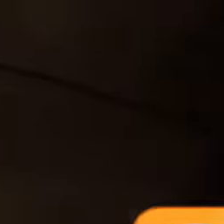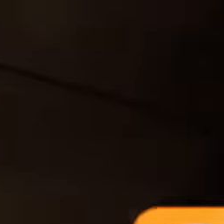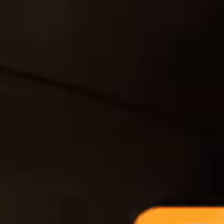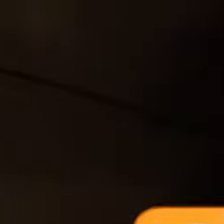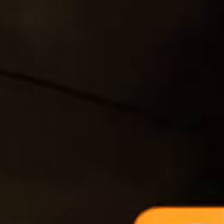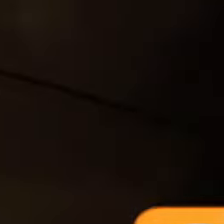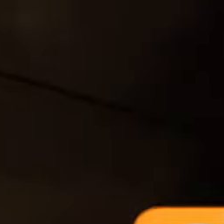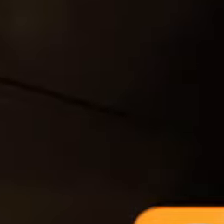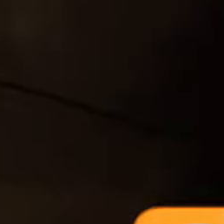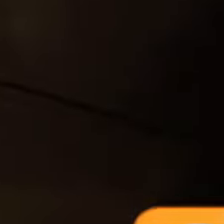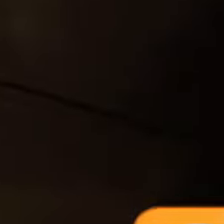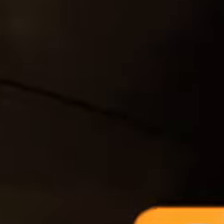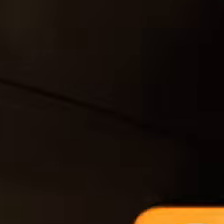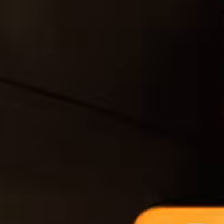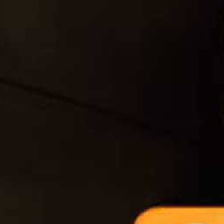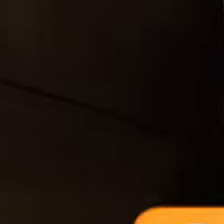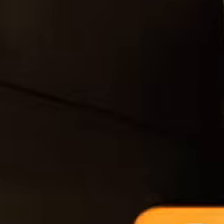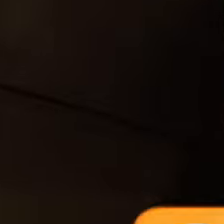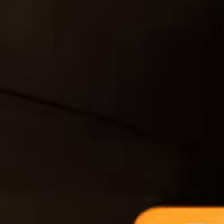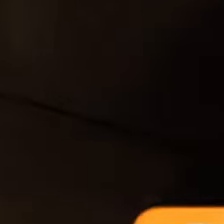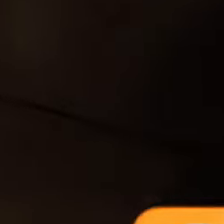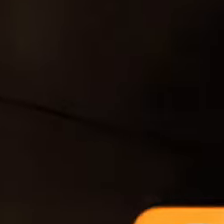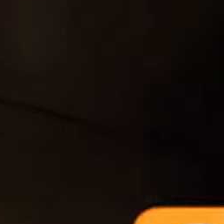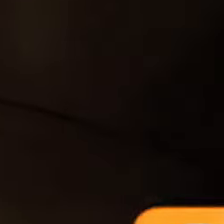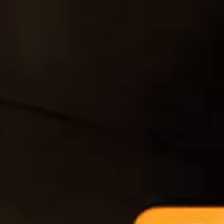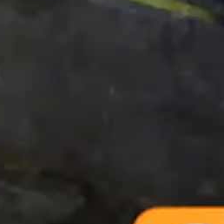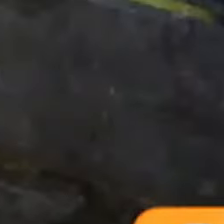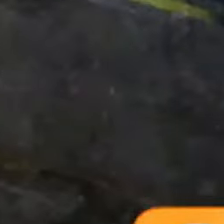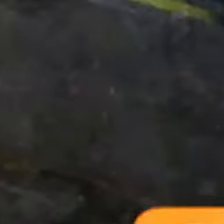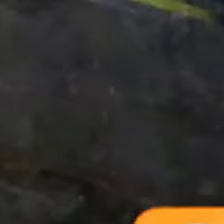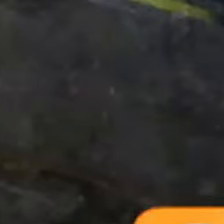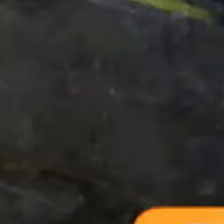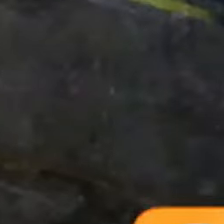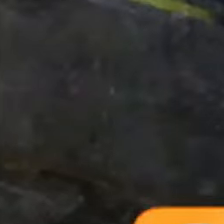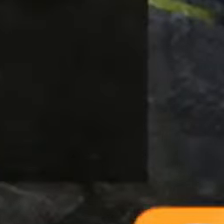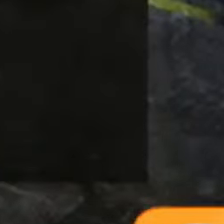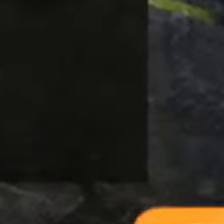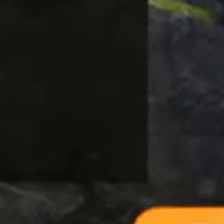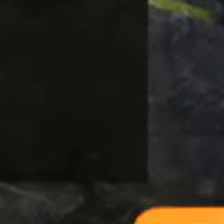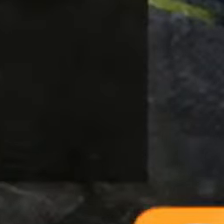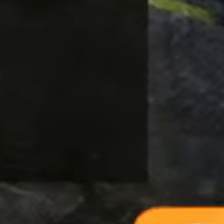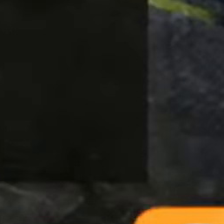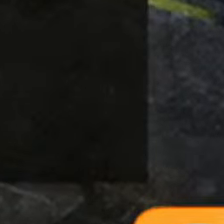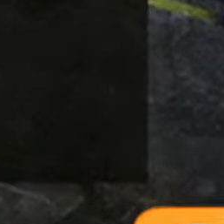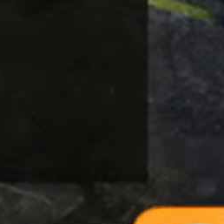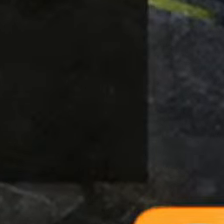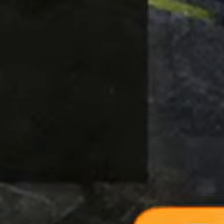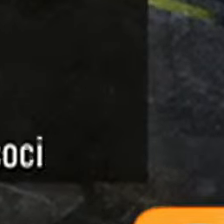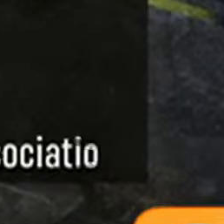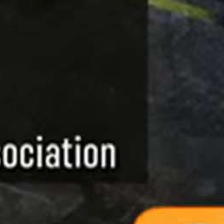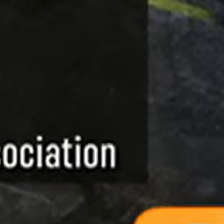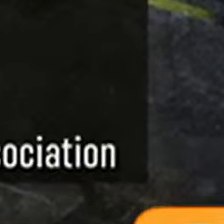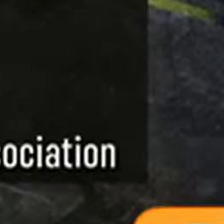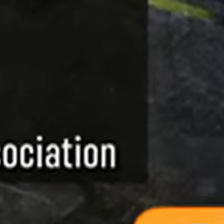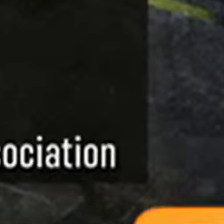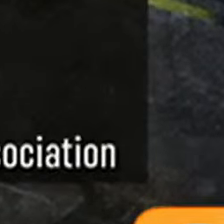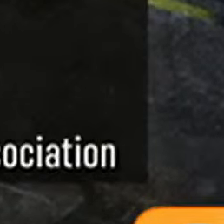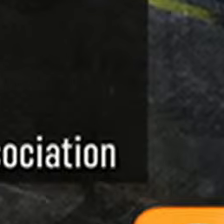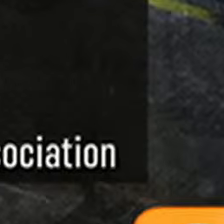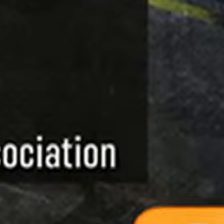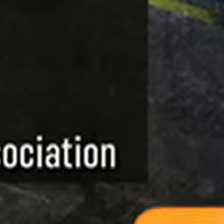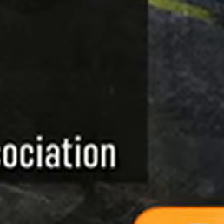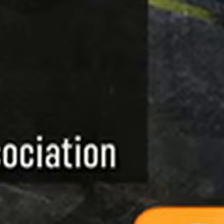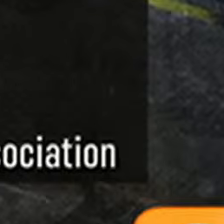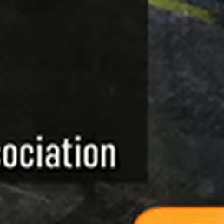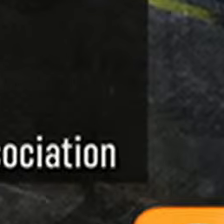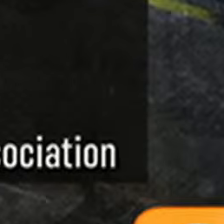4.18 trillion shillings. Despite the promising start during the period, asset quality dipped as non-performing loans,